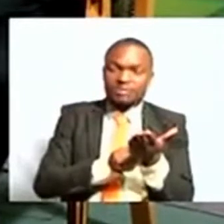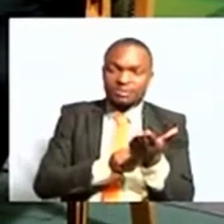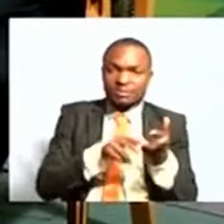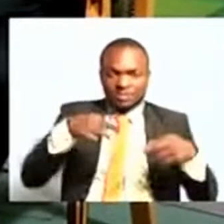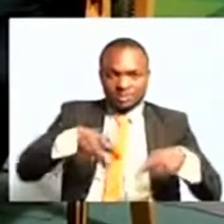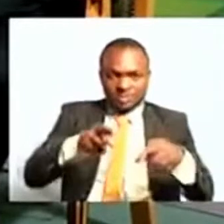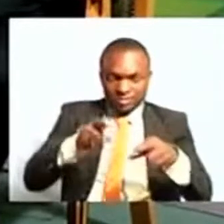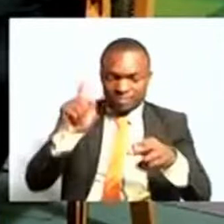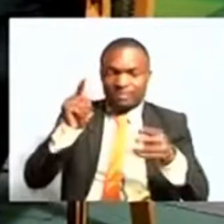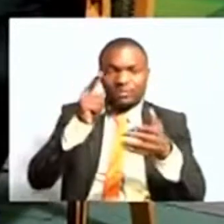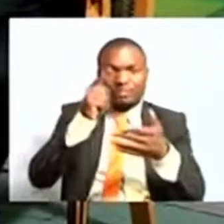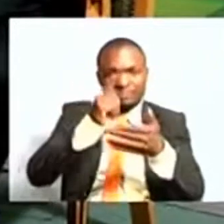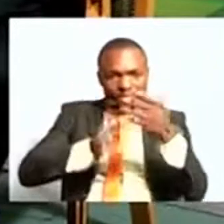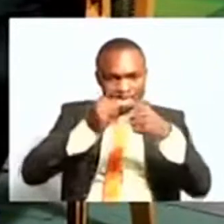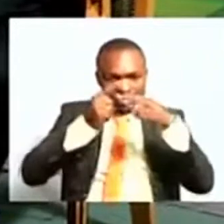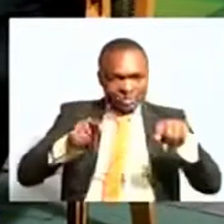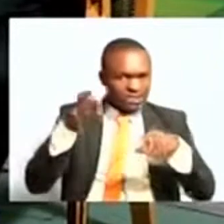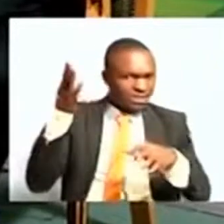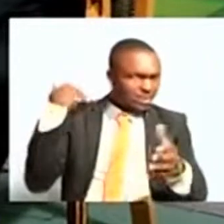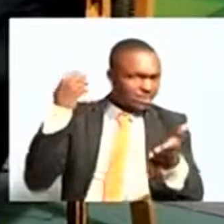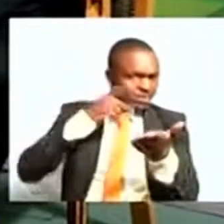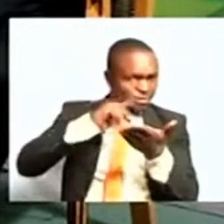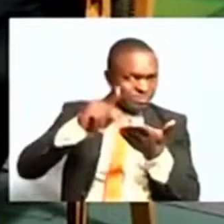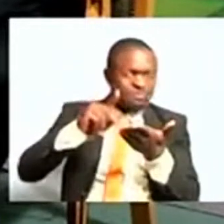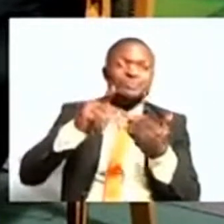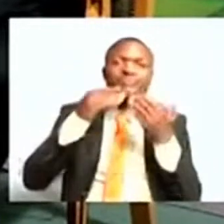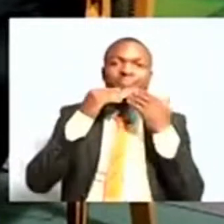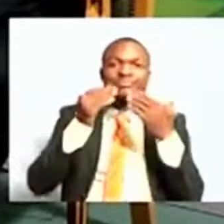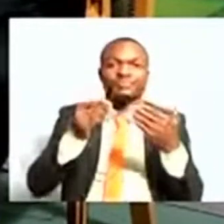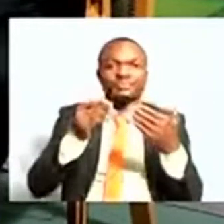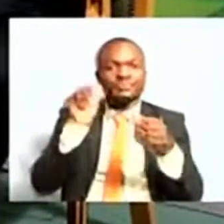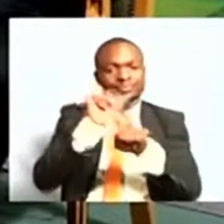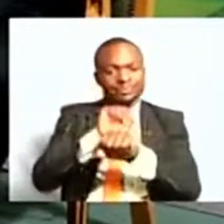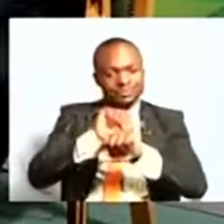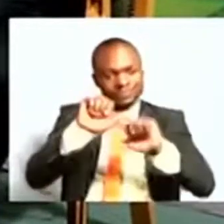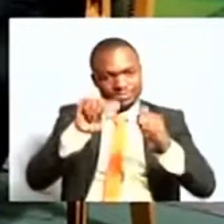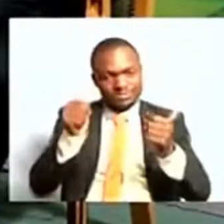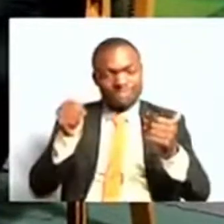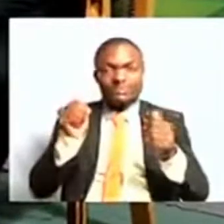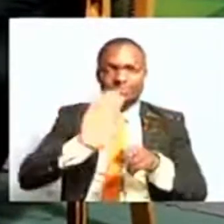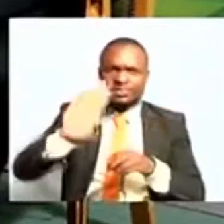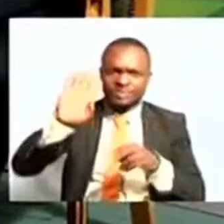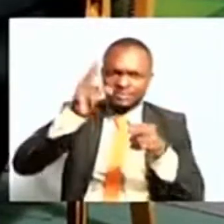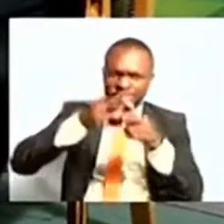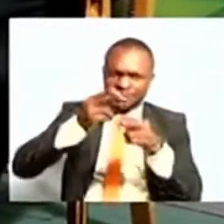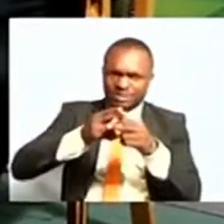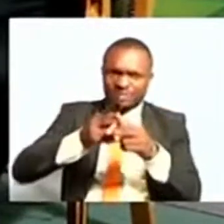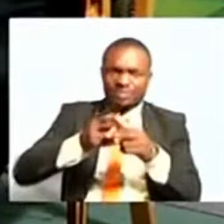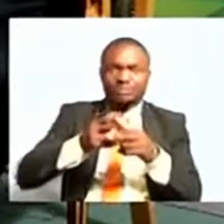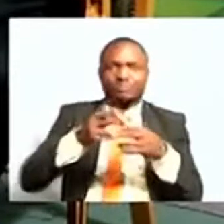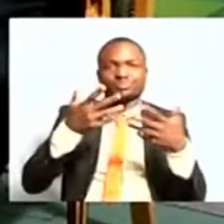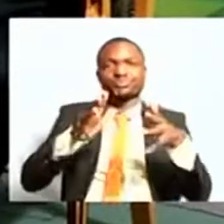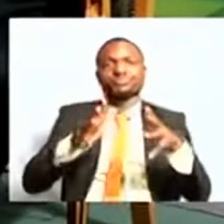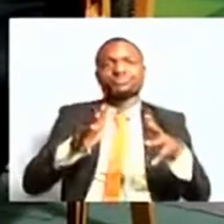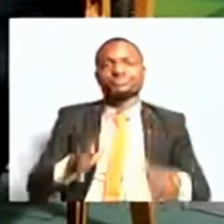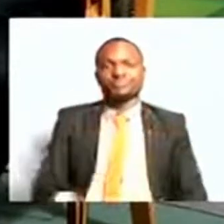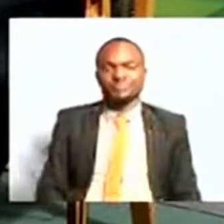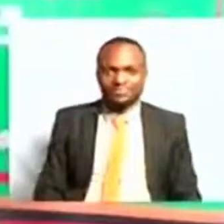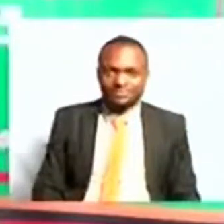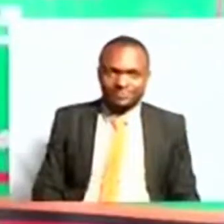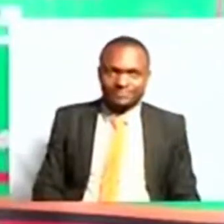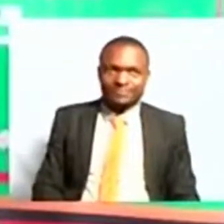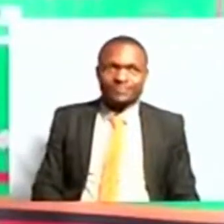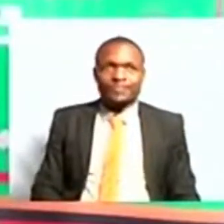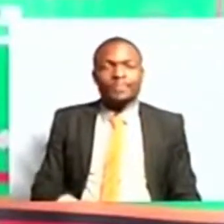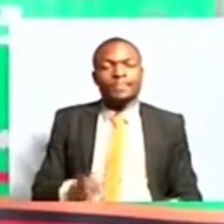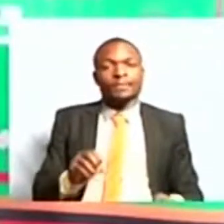kuli mulamu wanji class week and kaka. Okay, thank you. So, your name again? Okay,